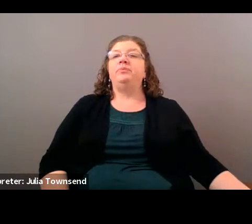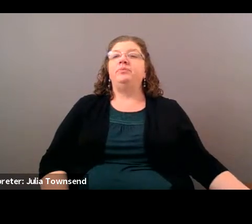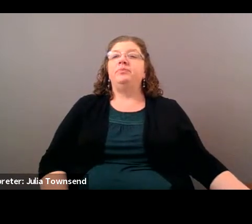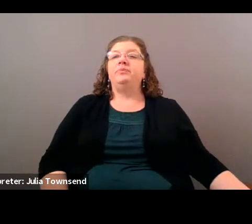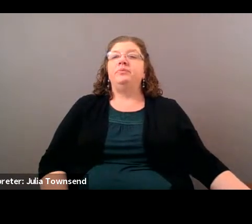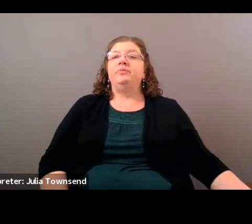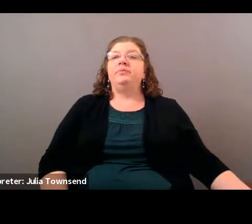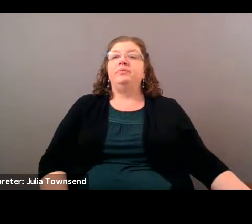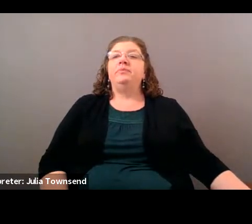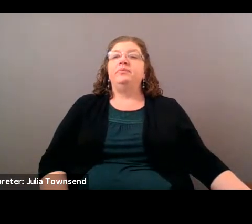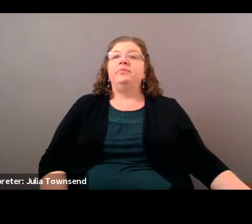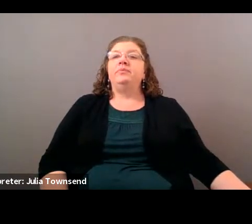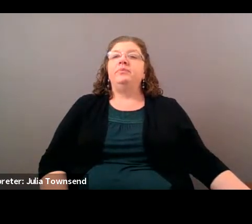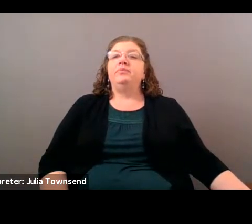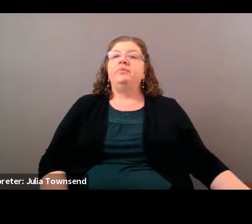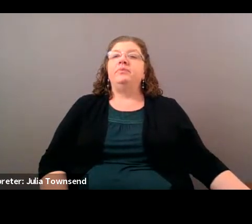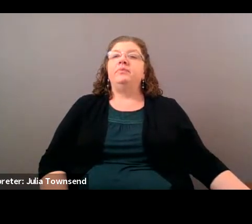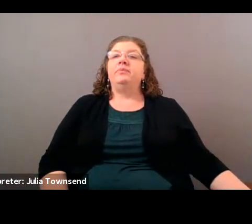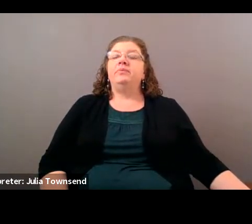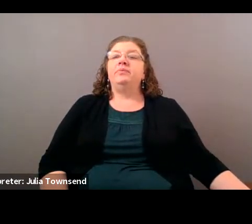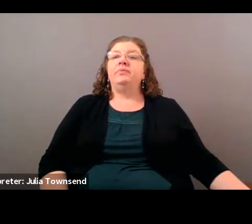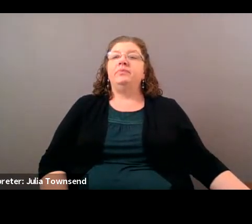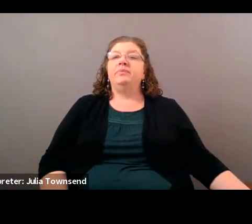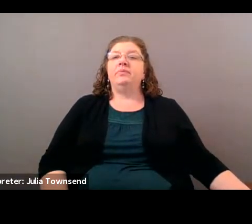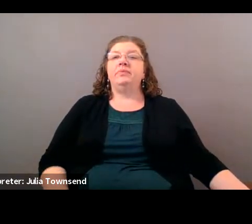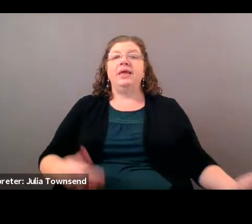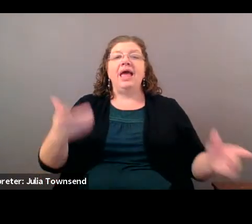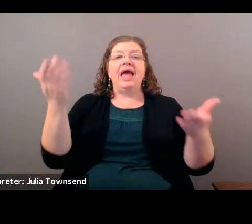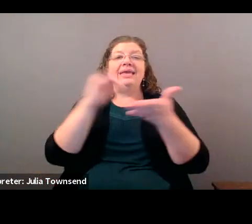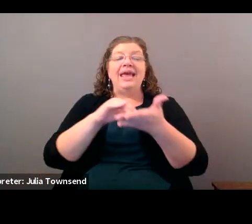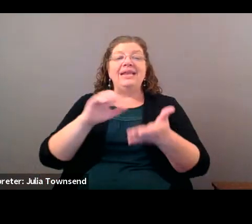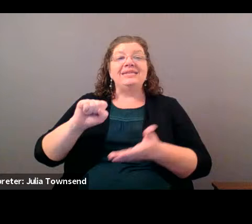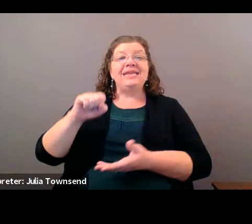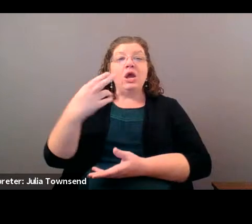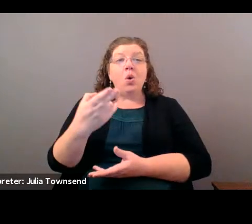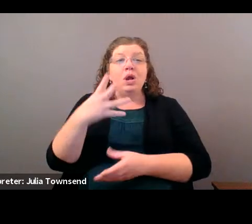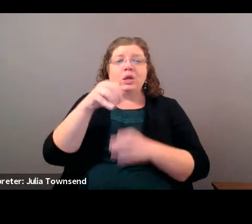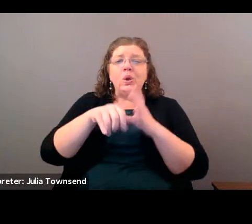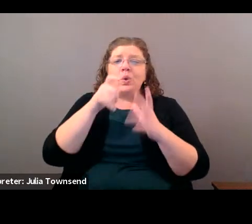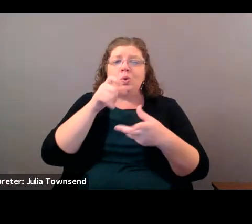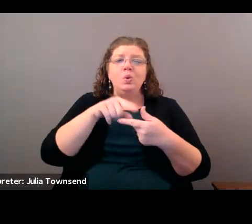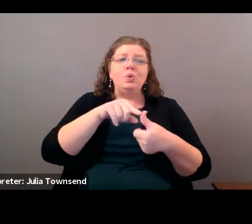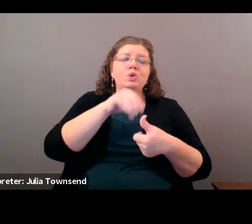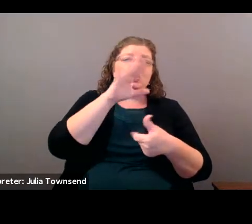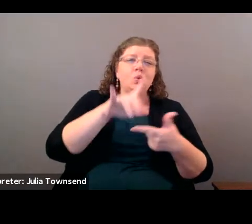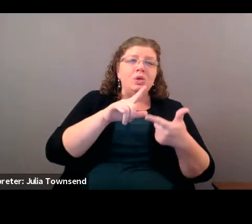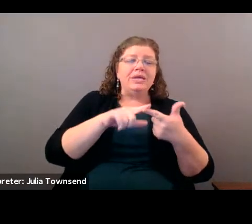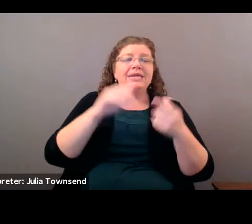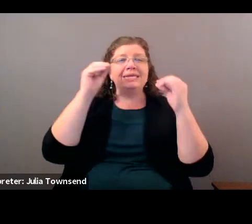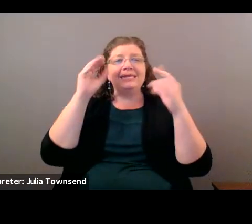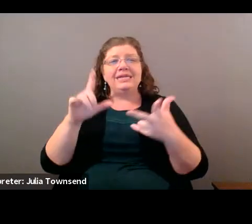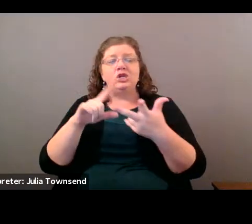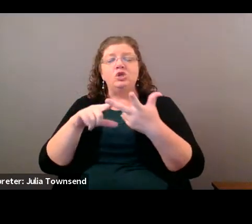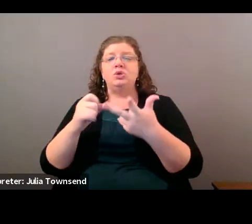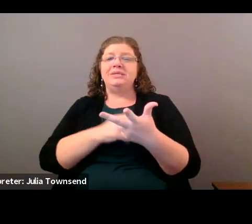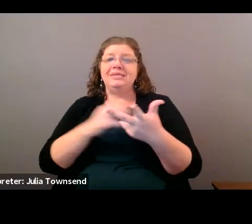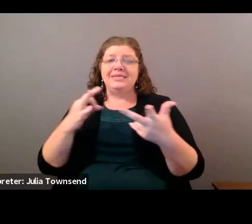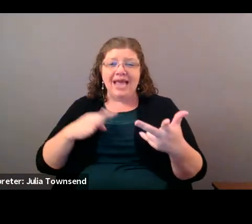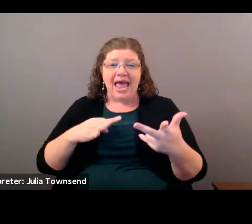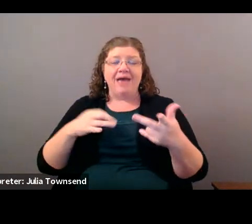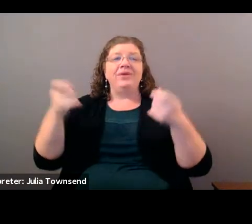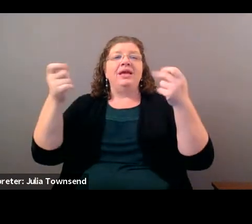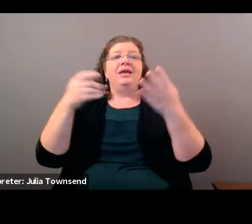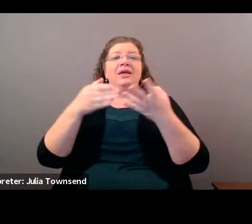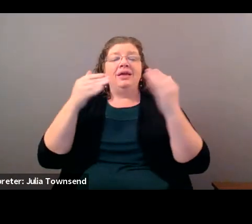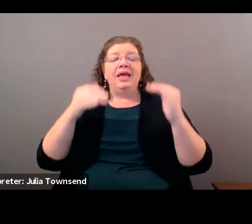And again, our stakeholders include students, Santa Barbara Unified teachers, staff,